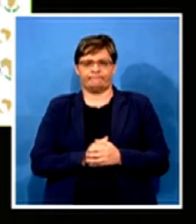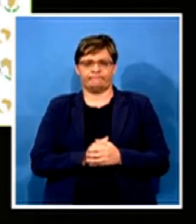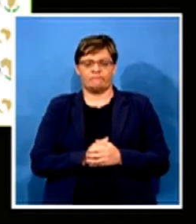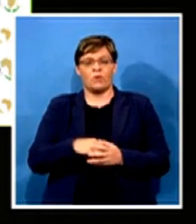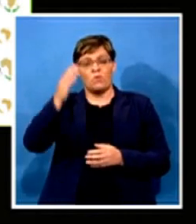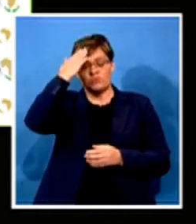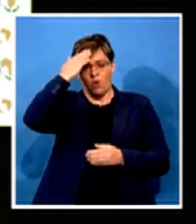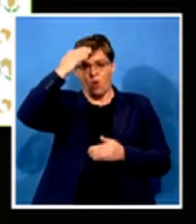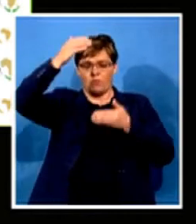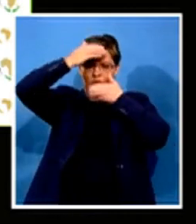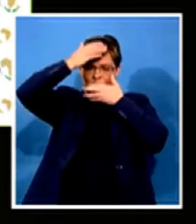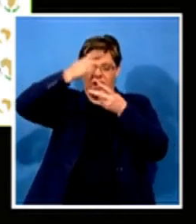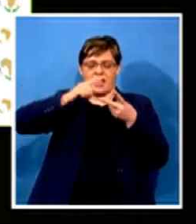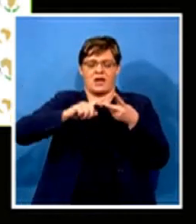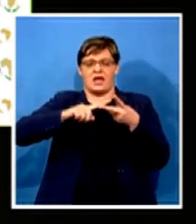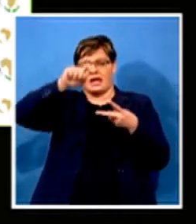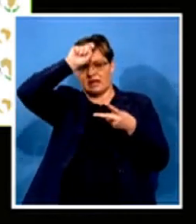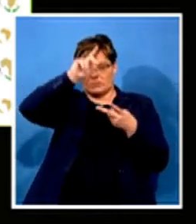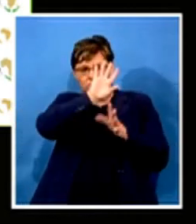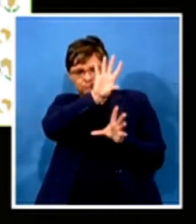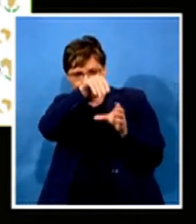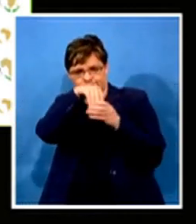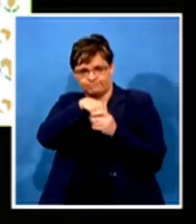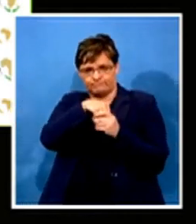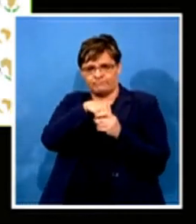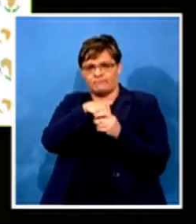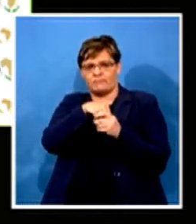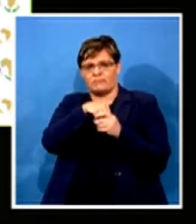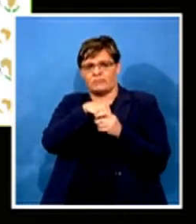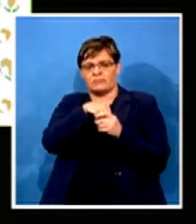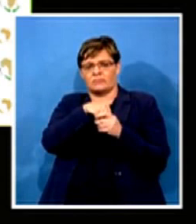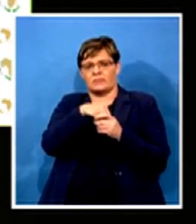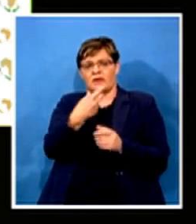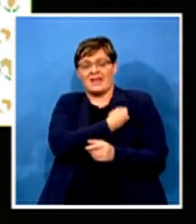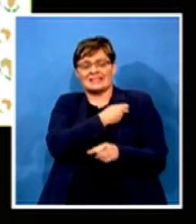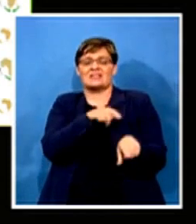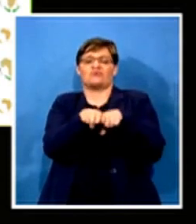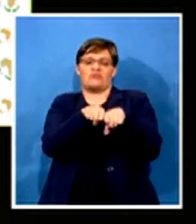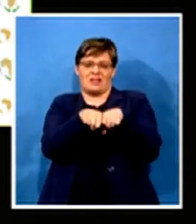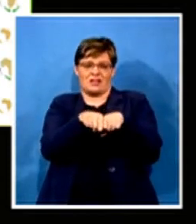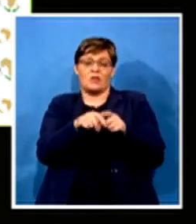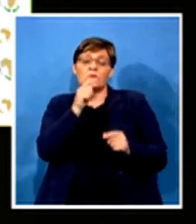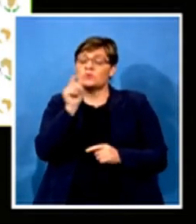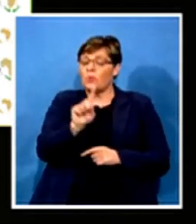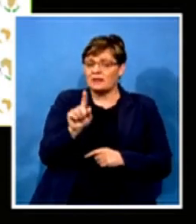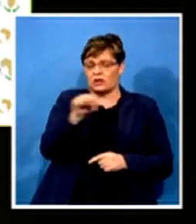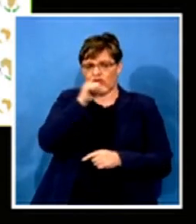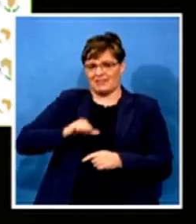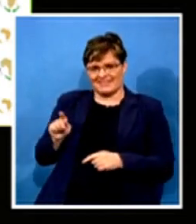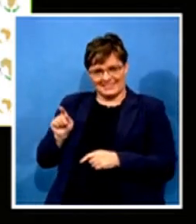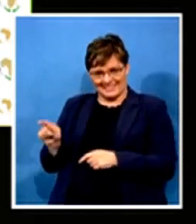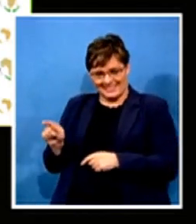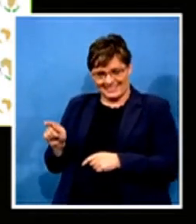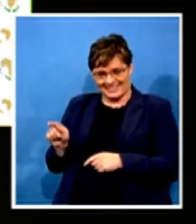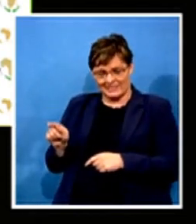been engaged in vaccine trials using the Chinese, working with the Chinese. And we had reached out